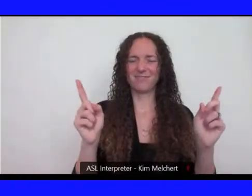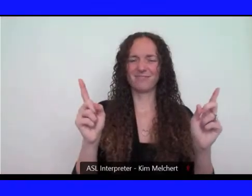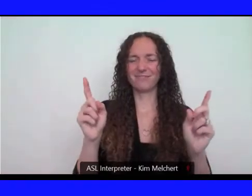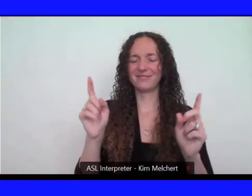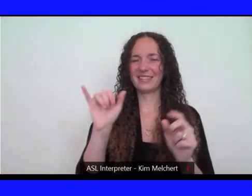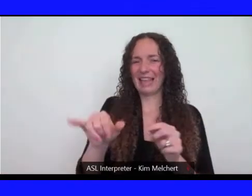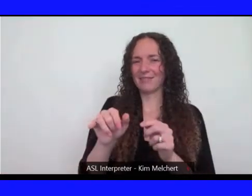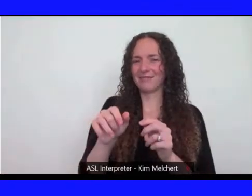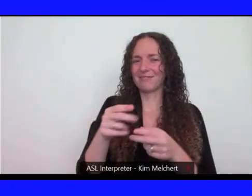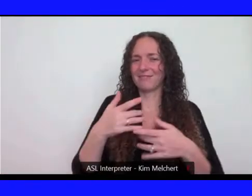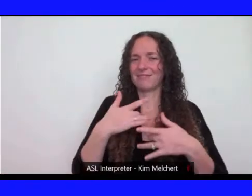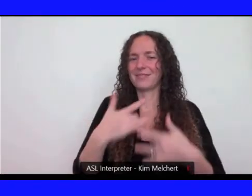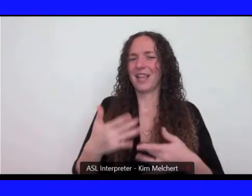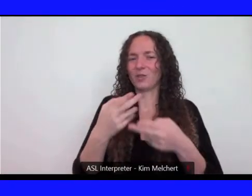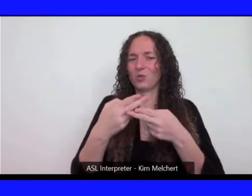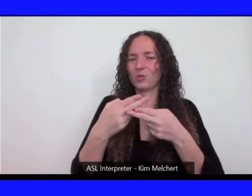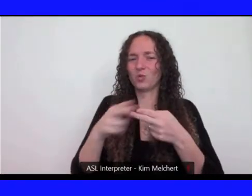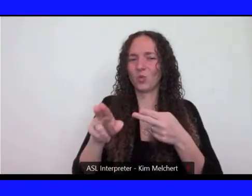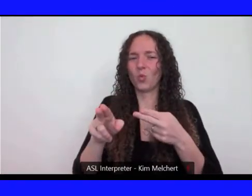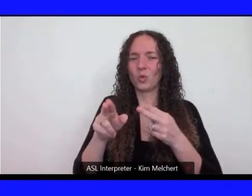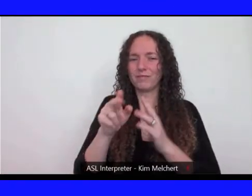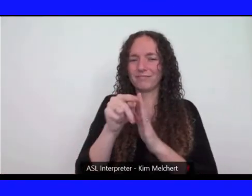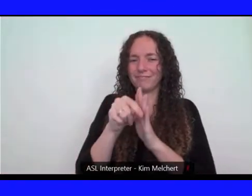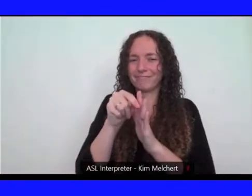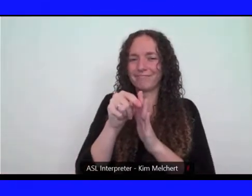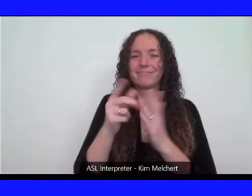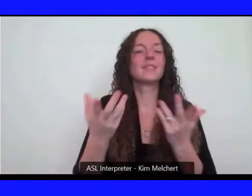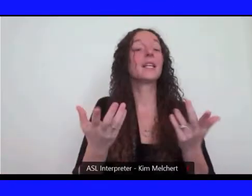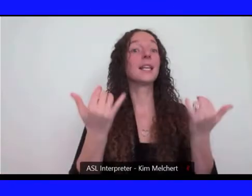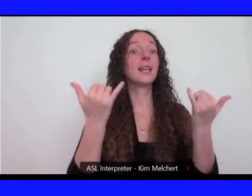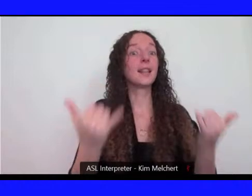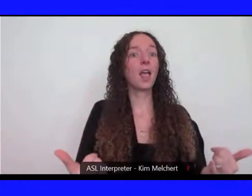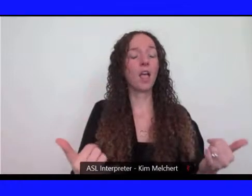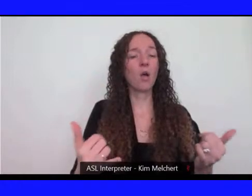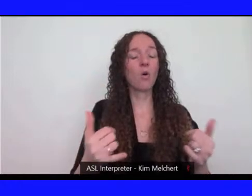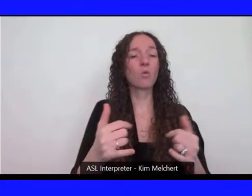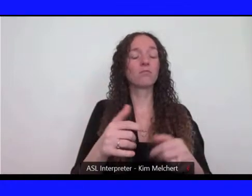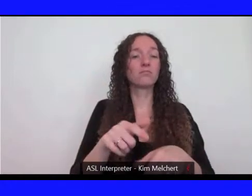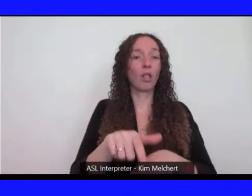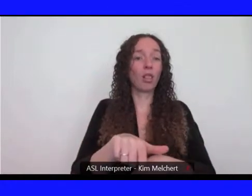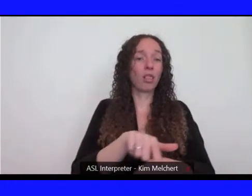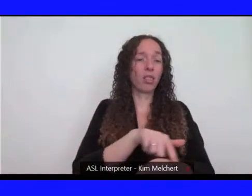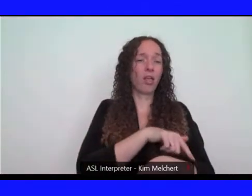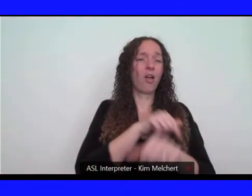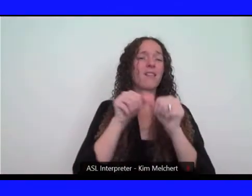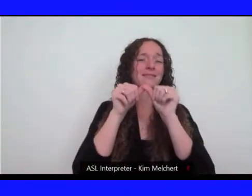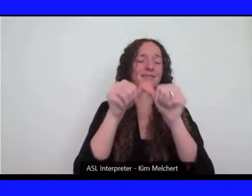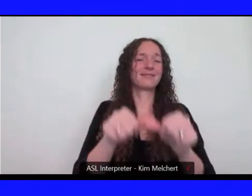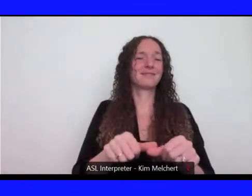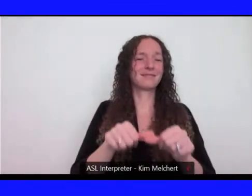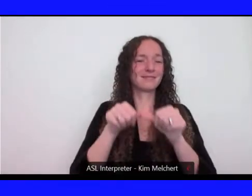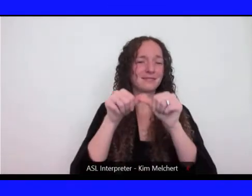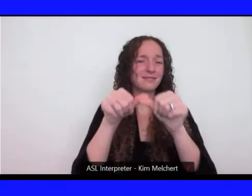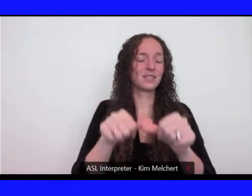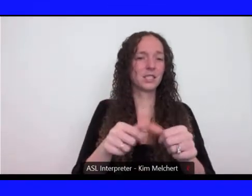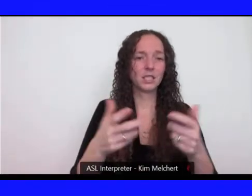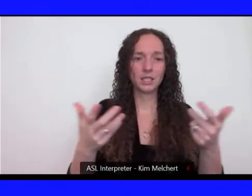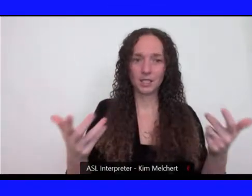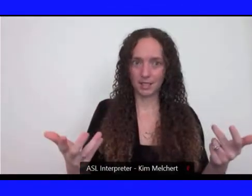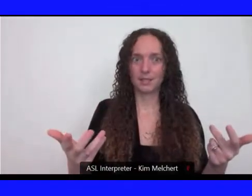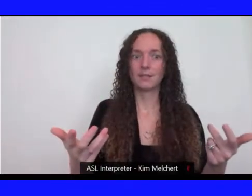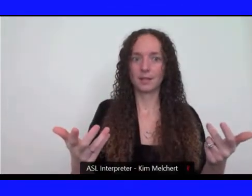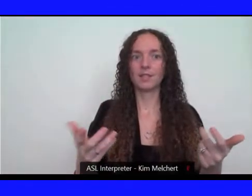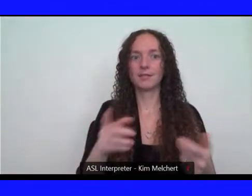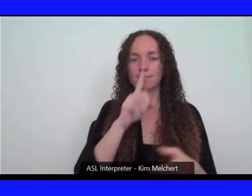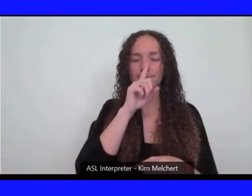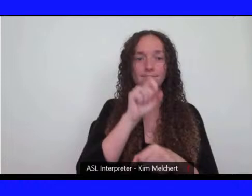seen in our resident groups. So maybe, again, this is something that Coalition may want to look, and